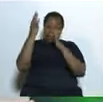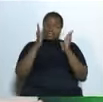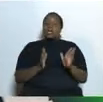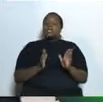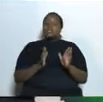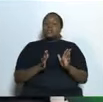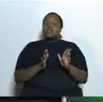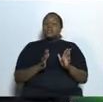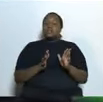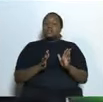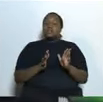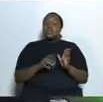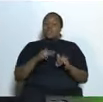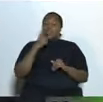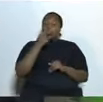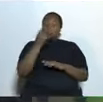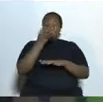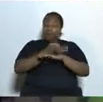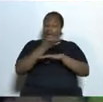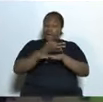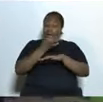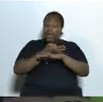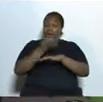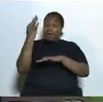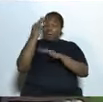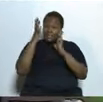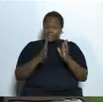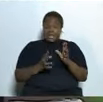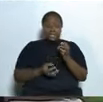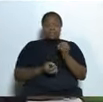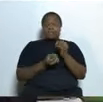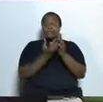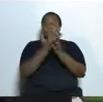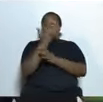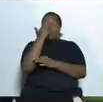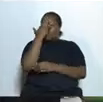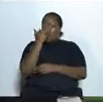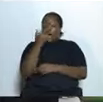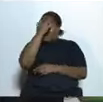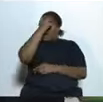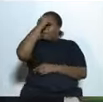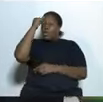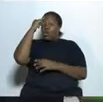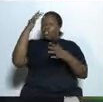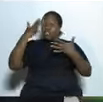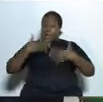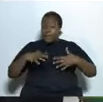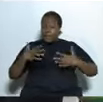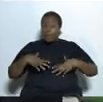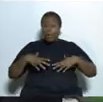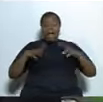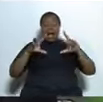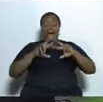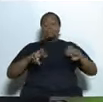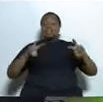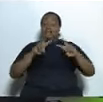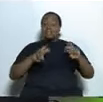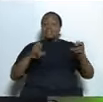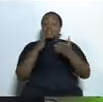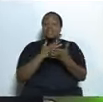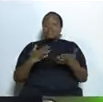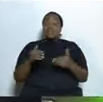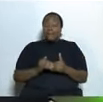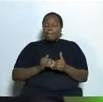The reason cults are growing is because people are seeking. People are seeking something beyond